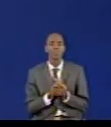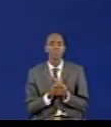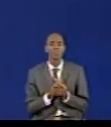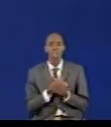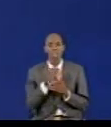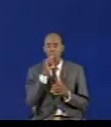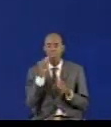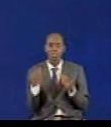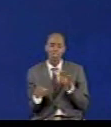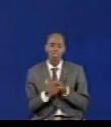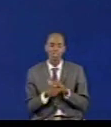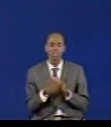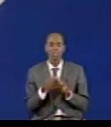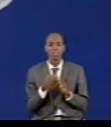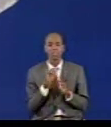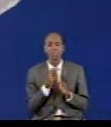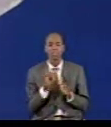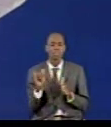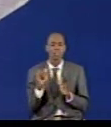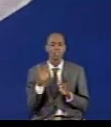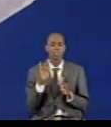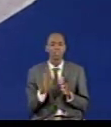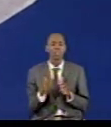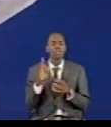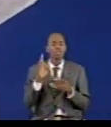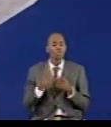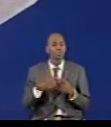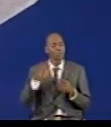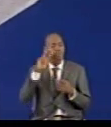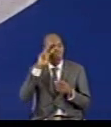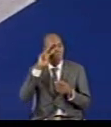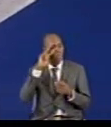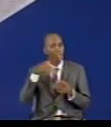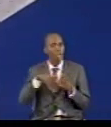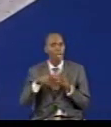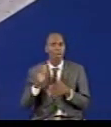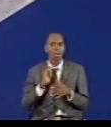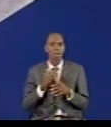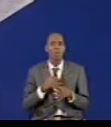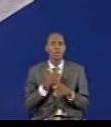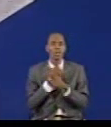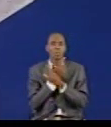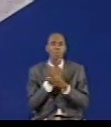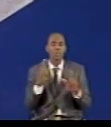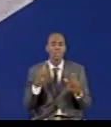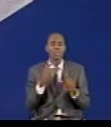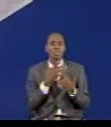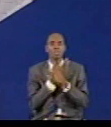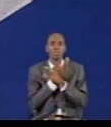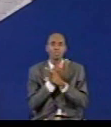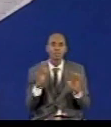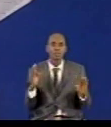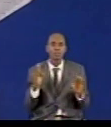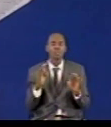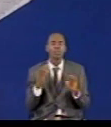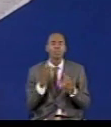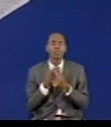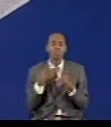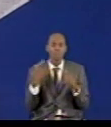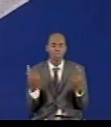surreptitiously, to spy out our liberty and freedom, freedom from